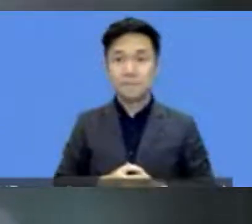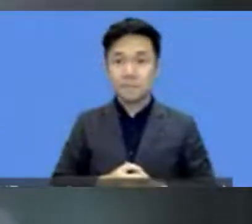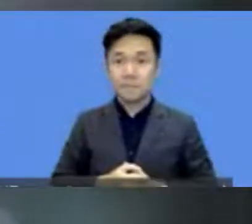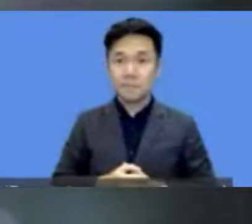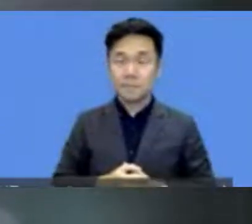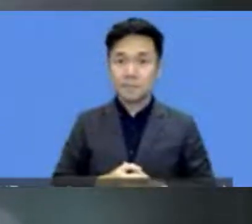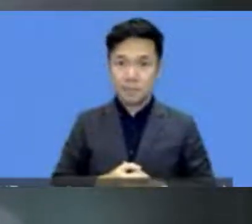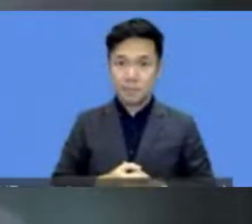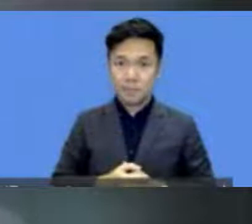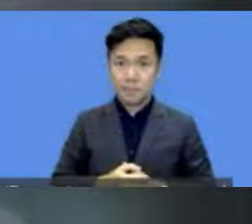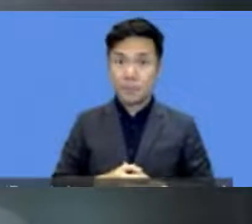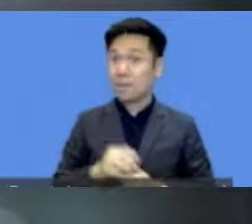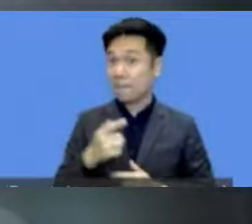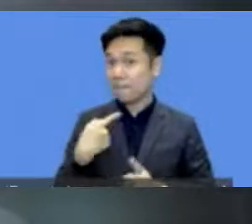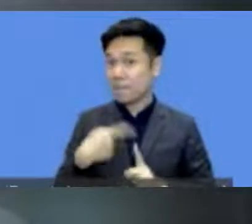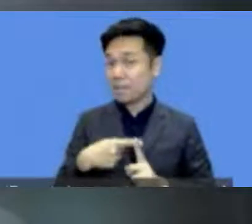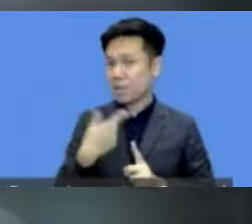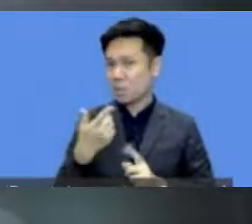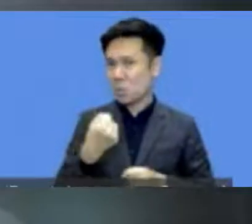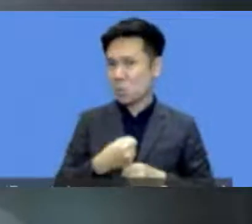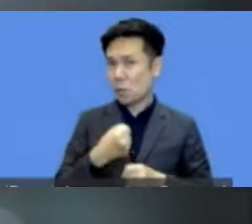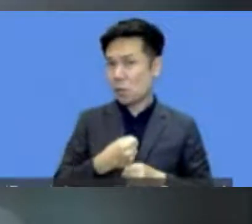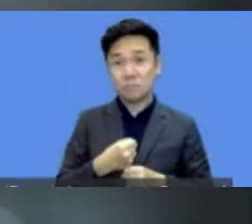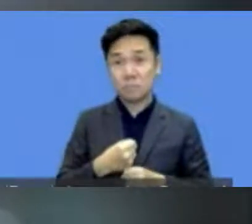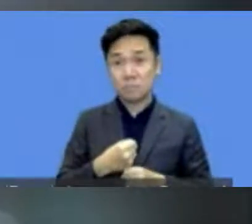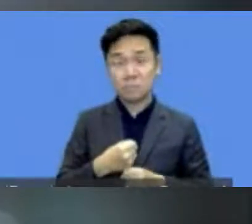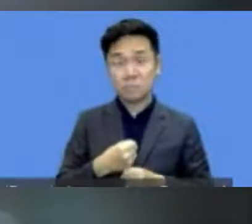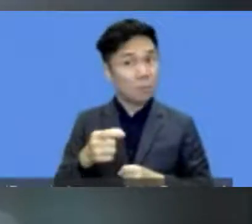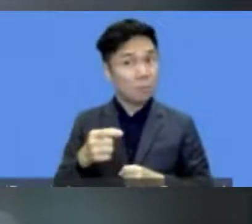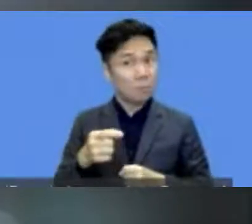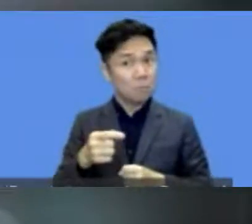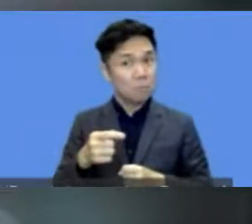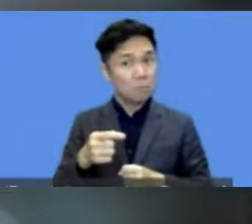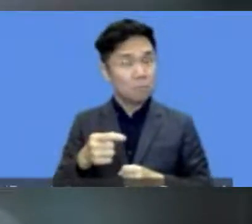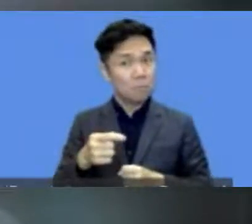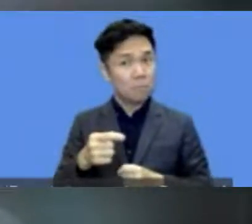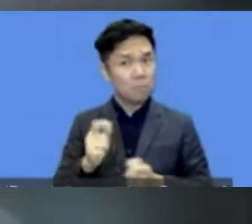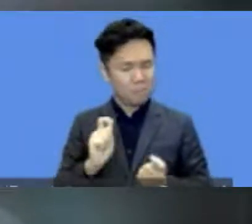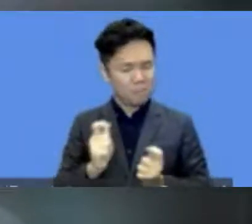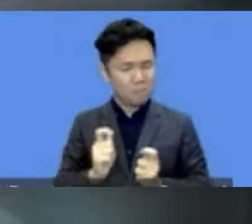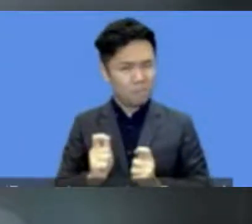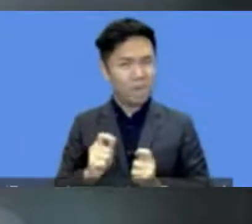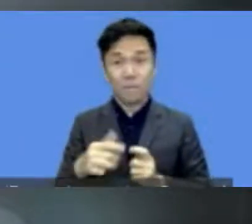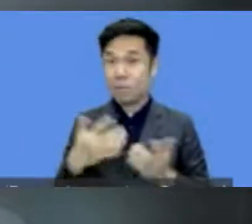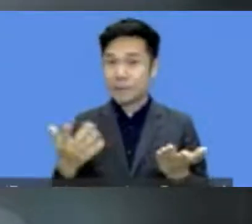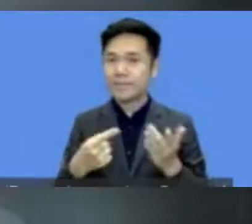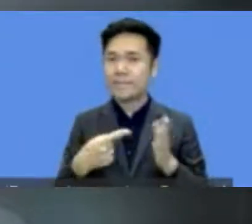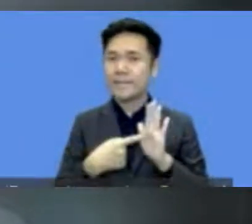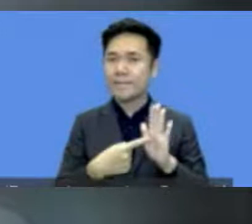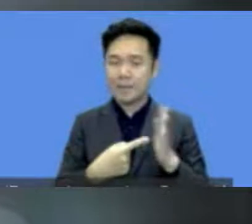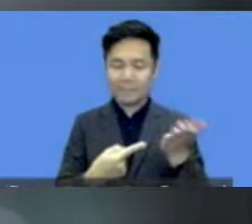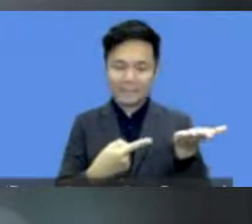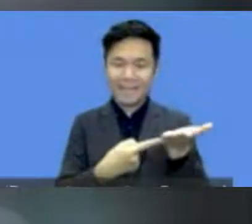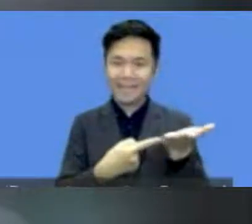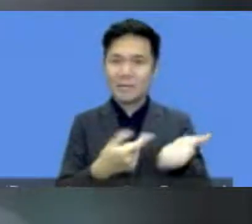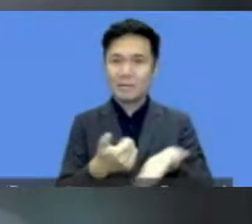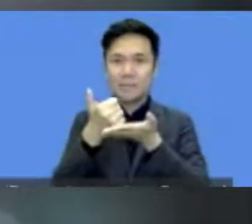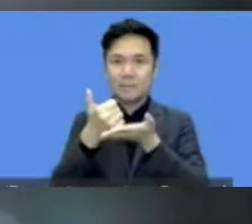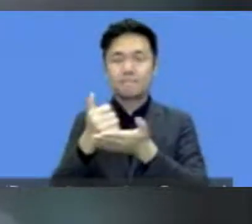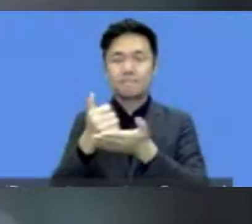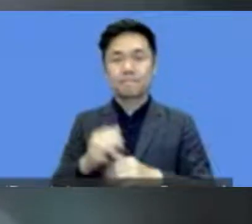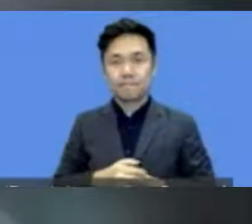additional human works will be necessary as an assistive technologies, which is